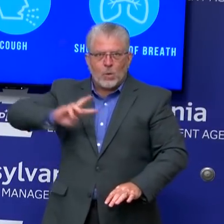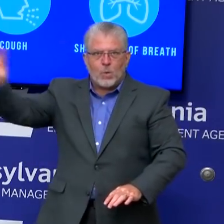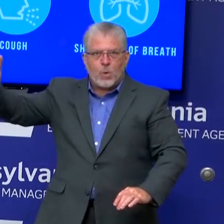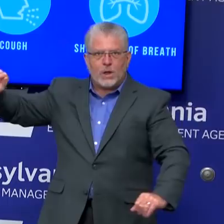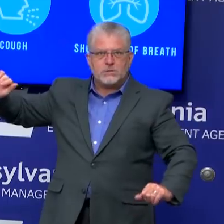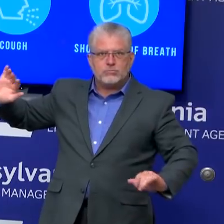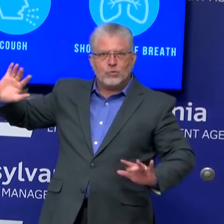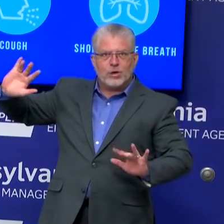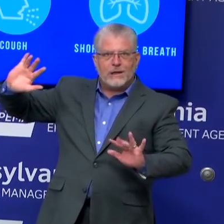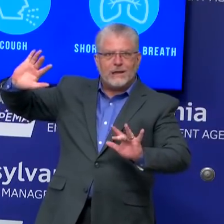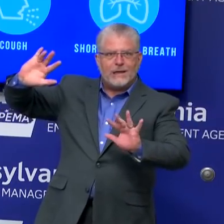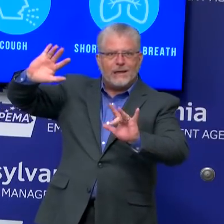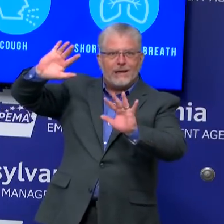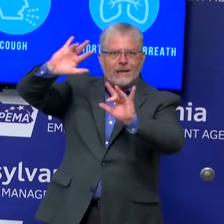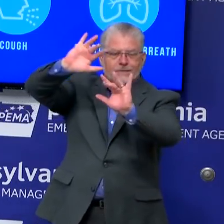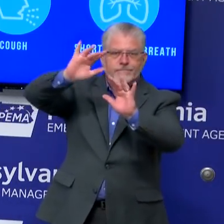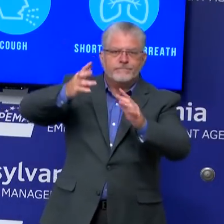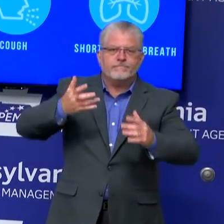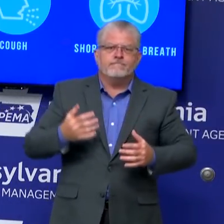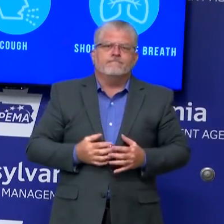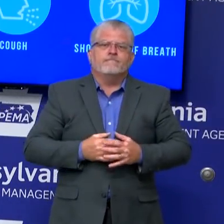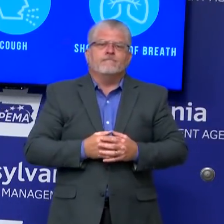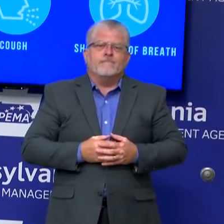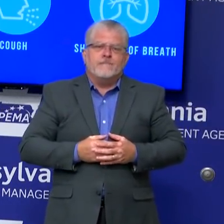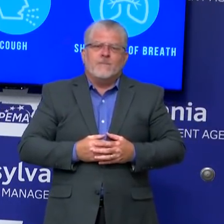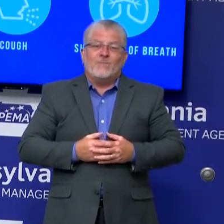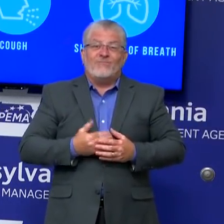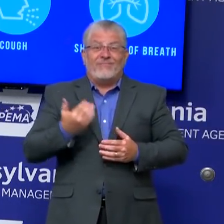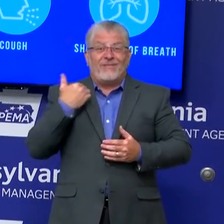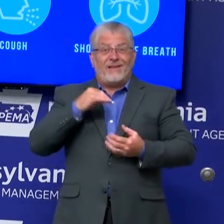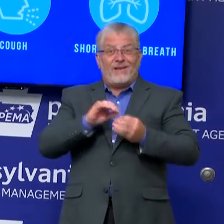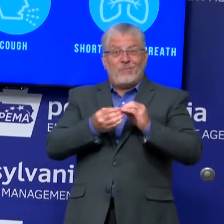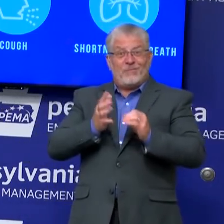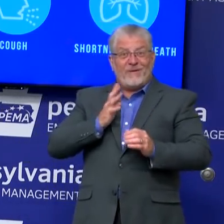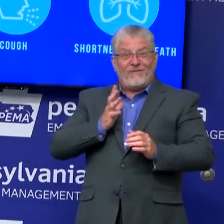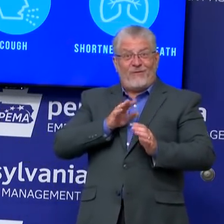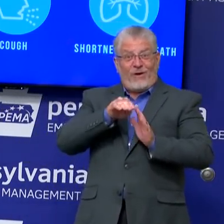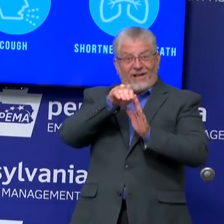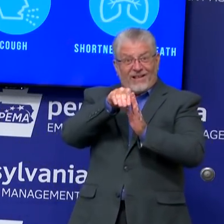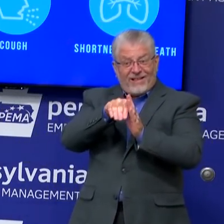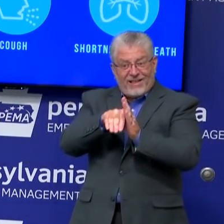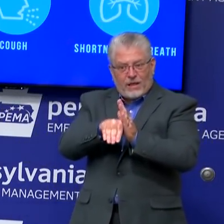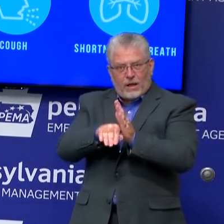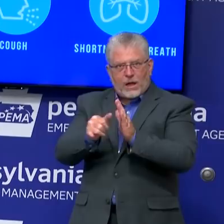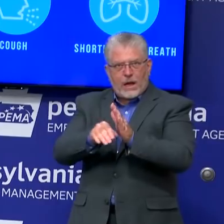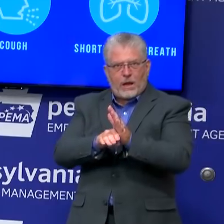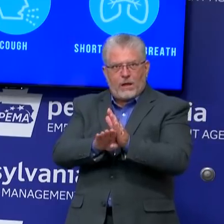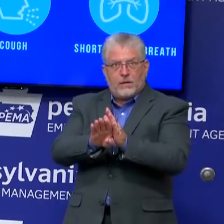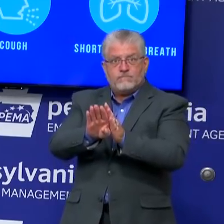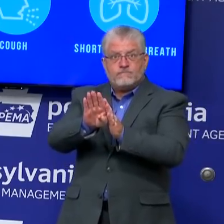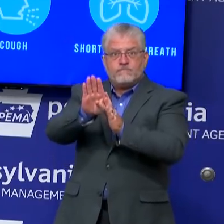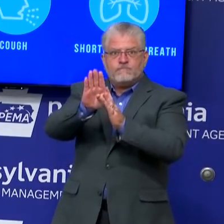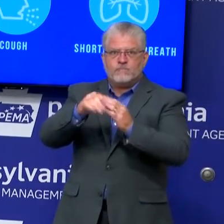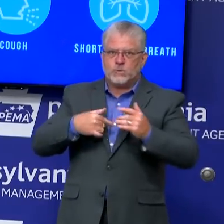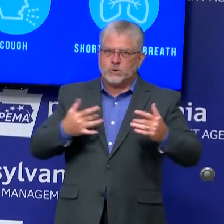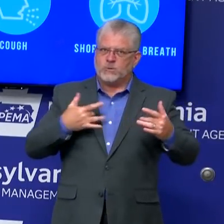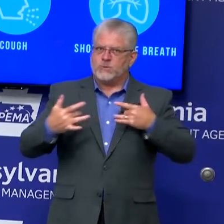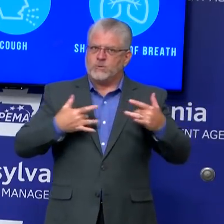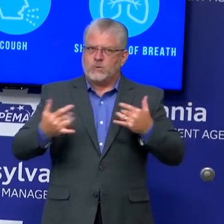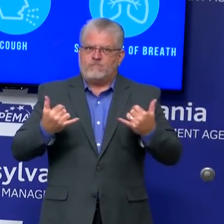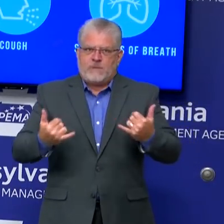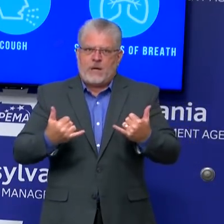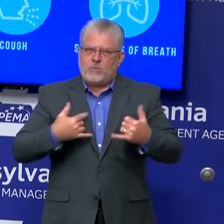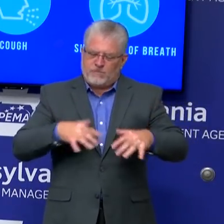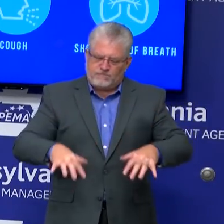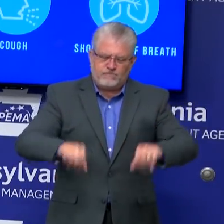downward trend into an alarming escalation. And we're already at a tipping point where we really have to act.